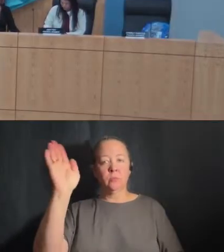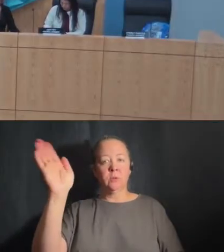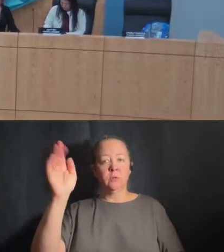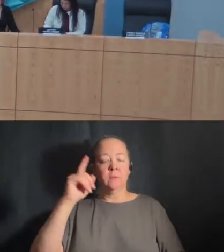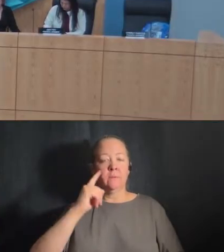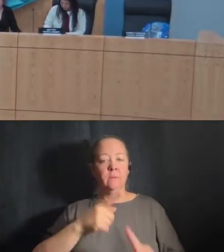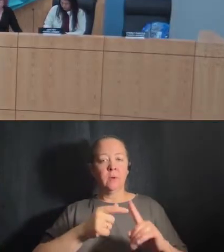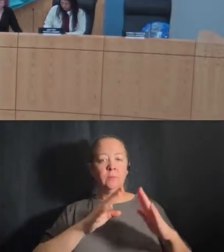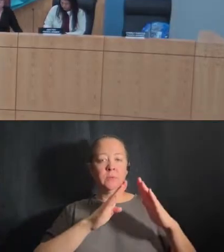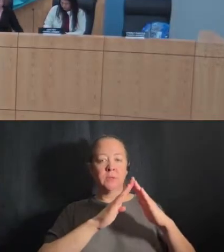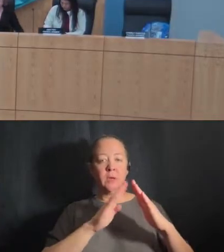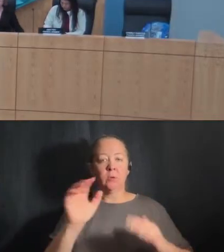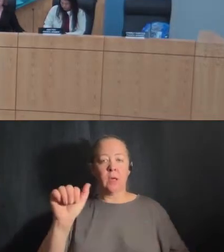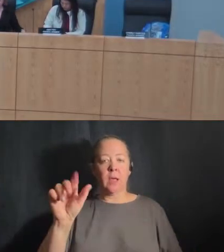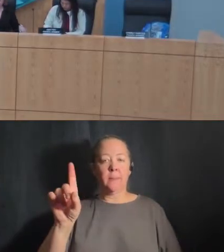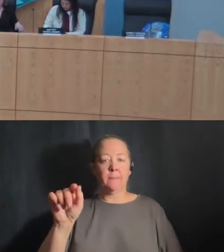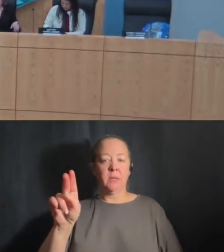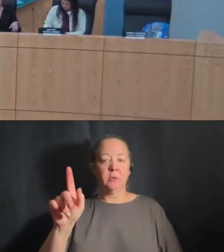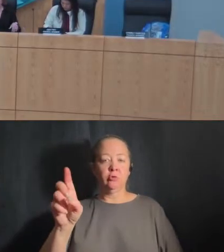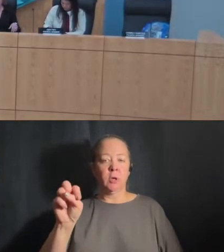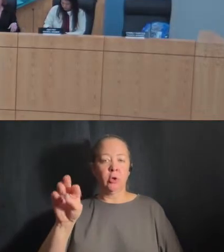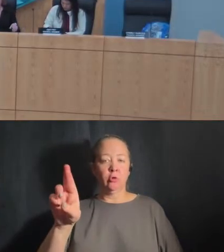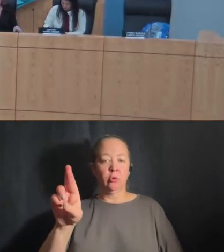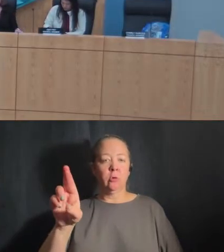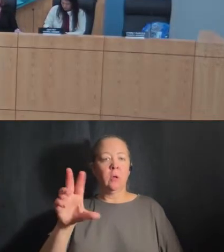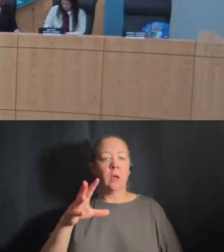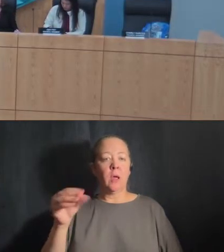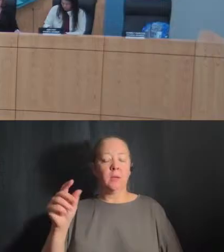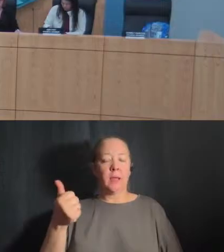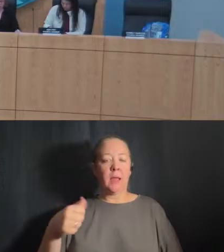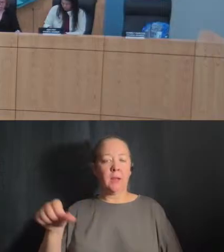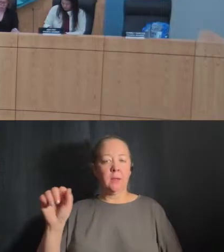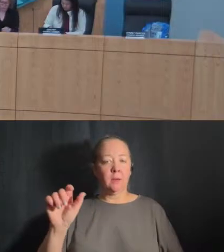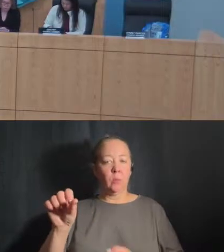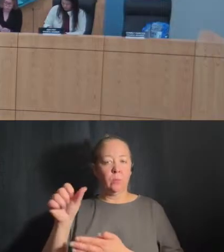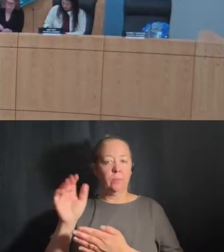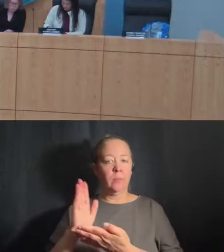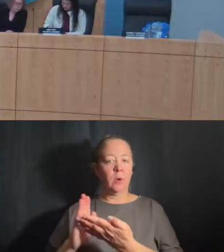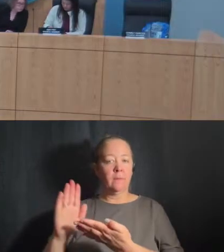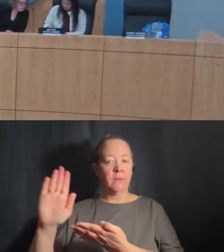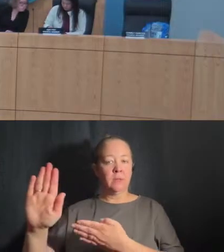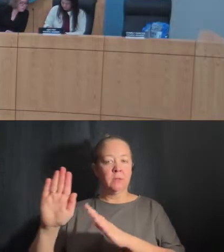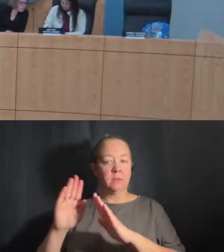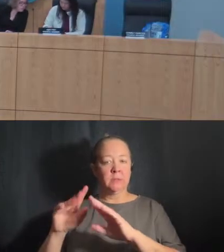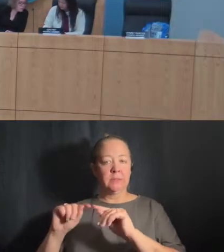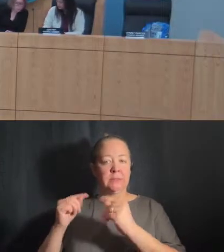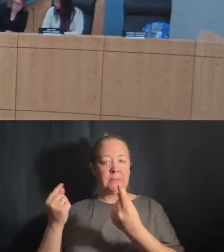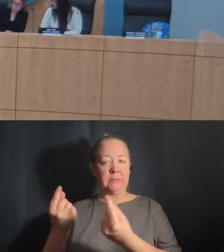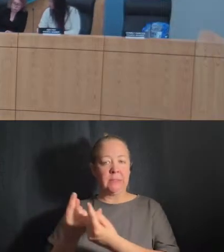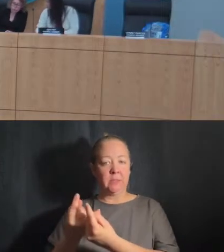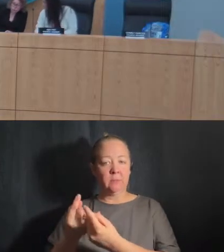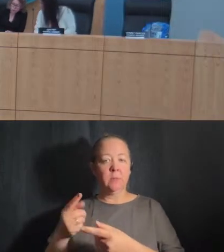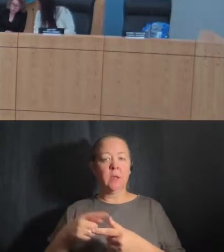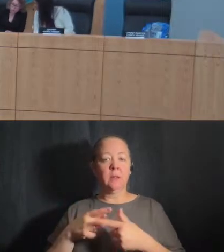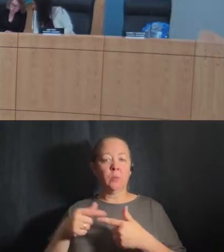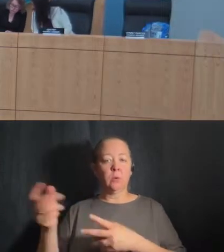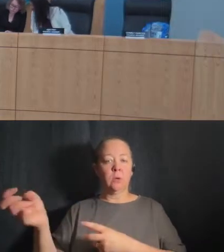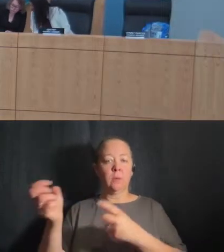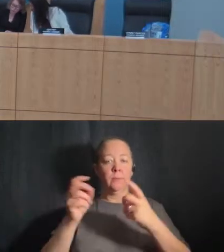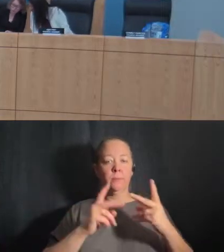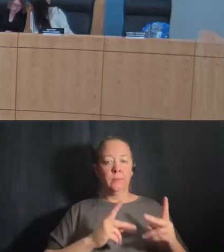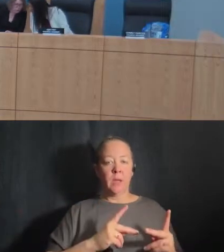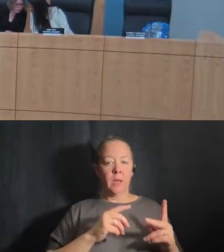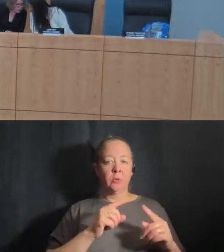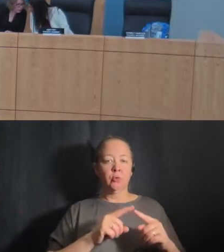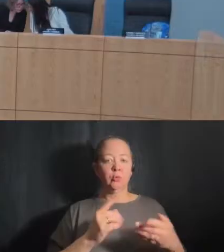else on his team that he turns to, and then we will come back to the revenue questions,